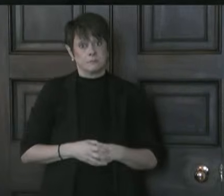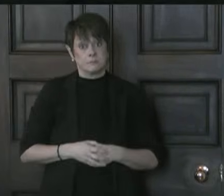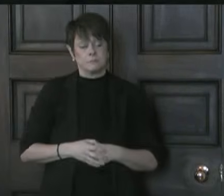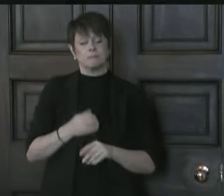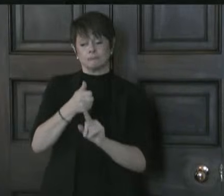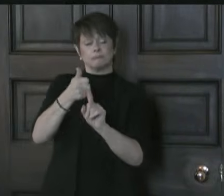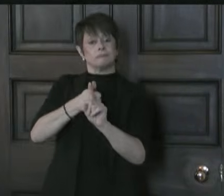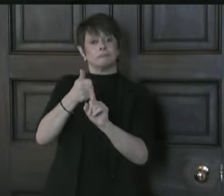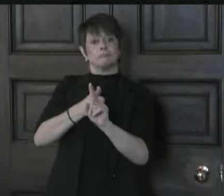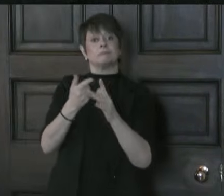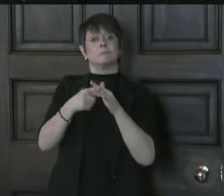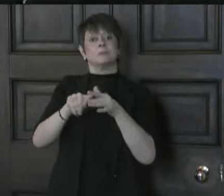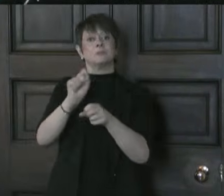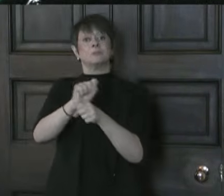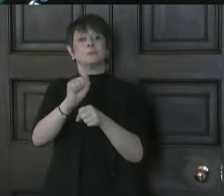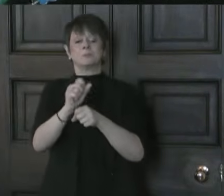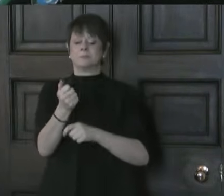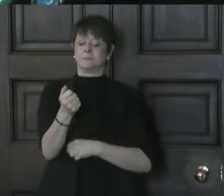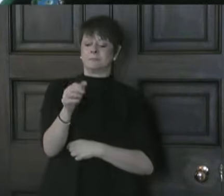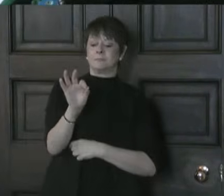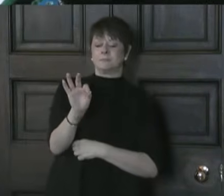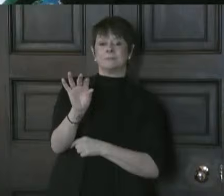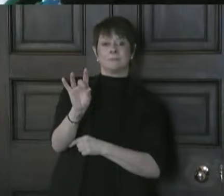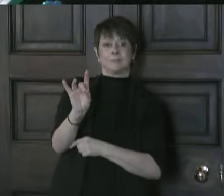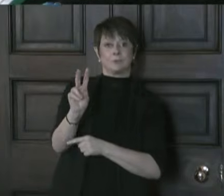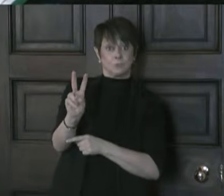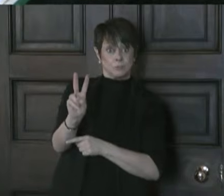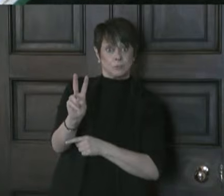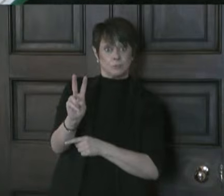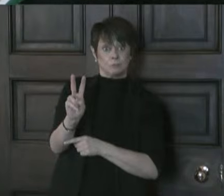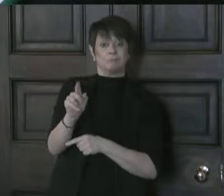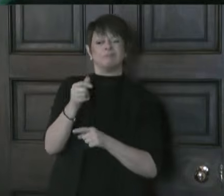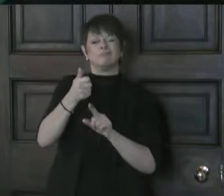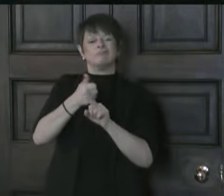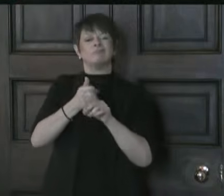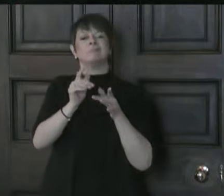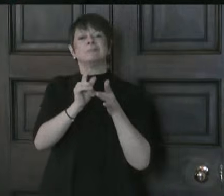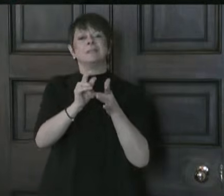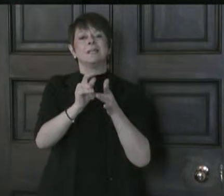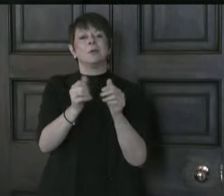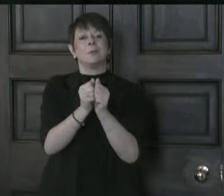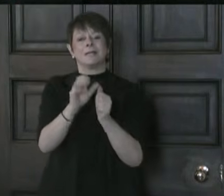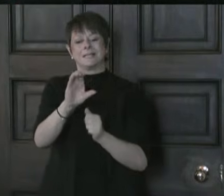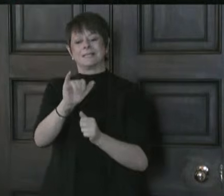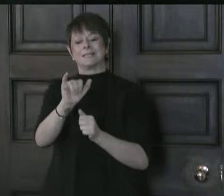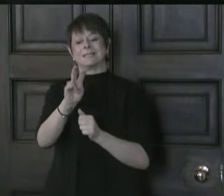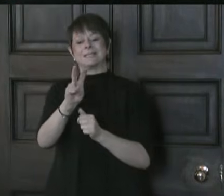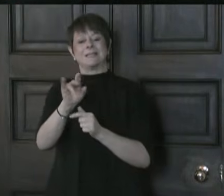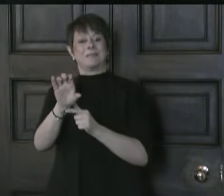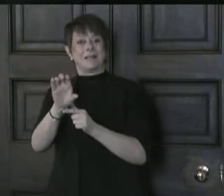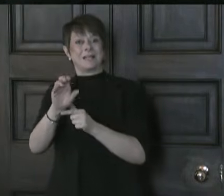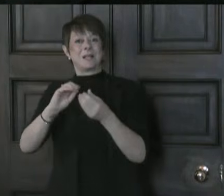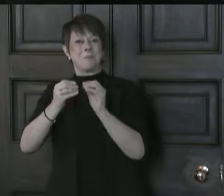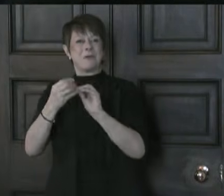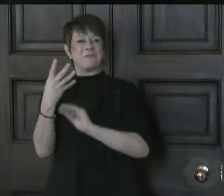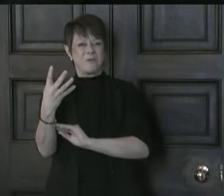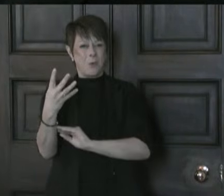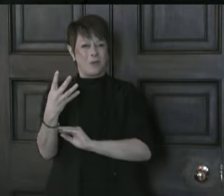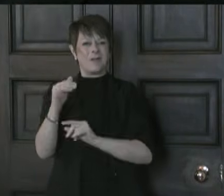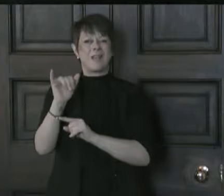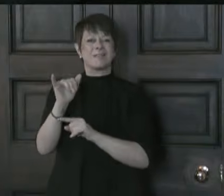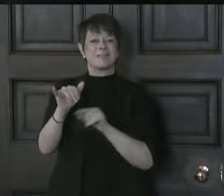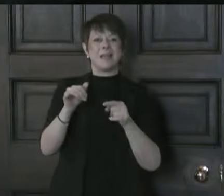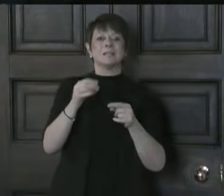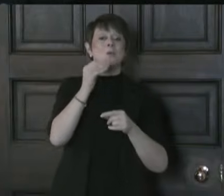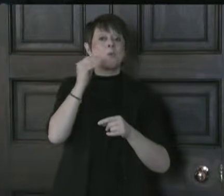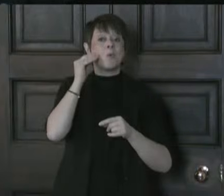began her work in 1982 in a leadership role with Civic Number 4, a transitional residence for